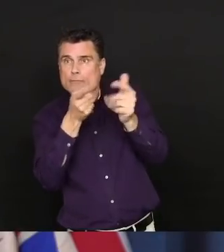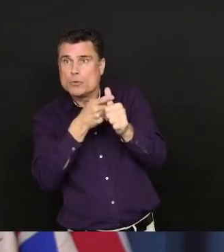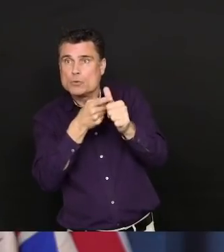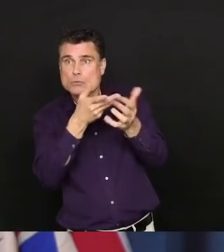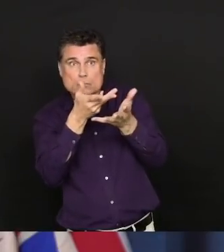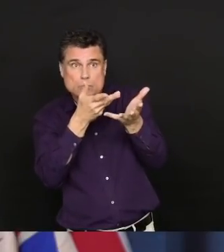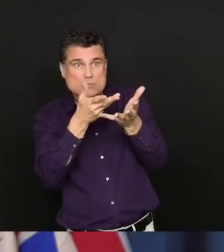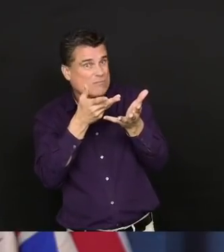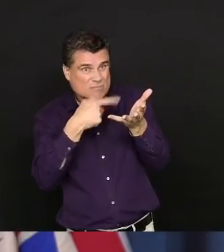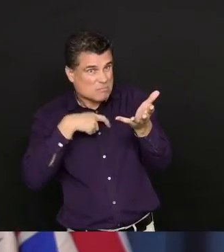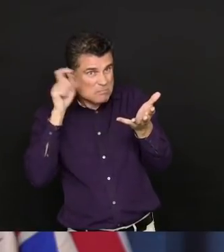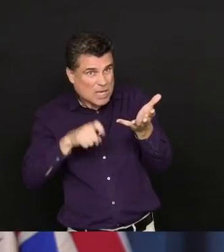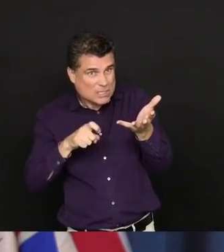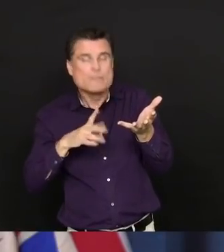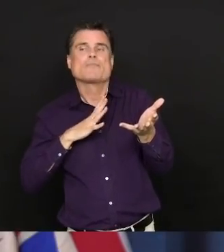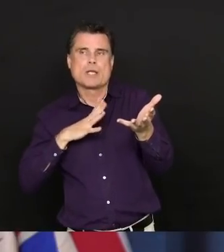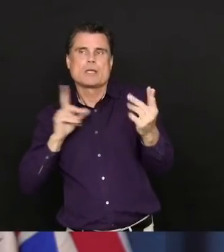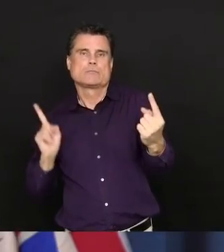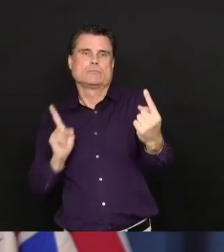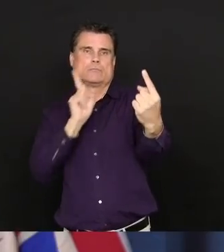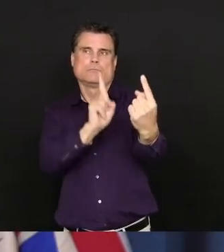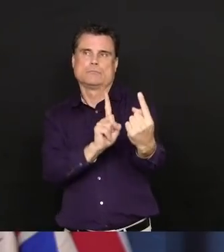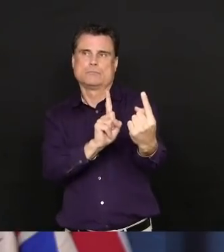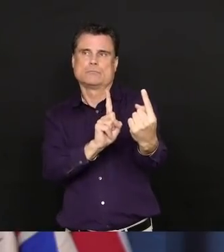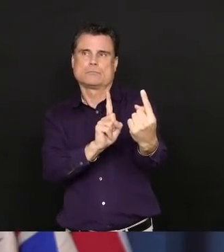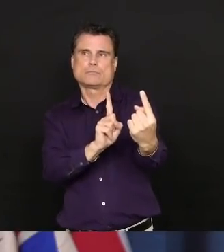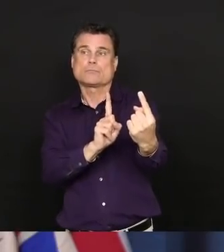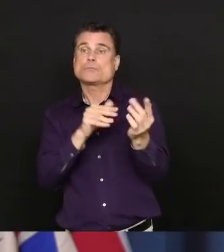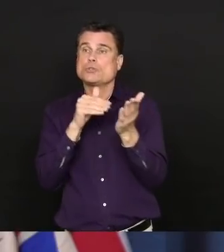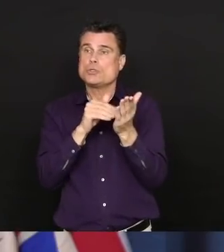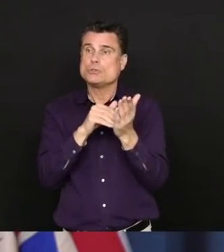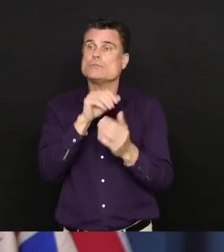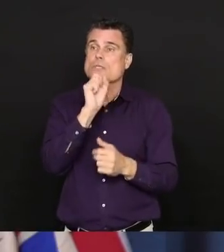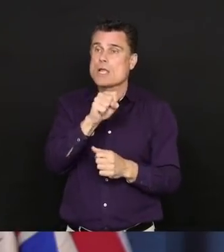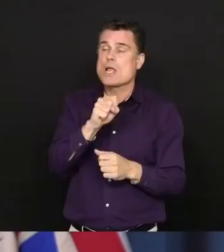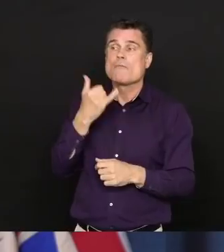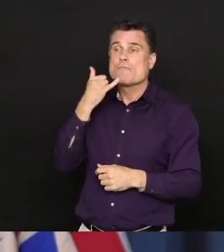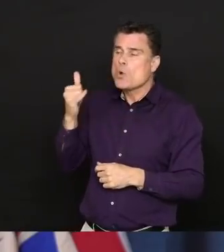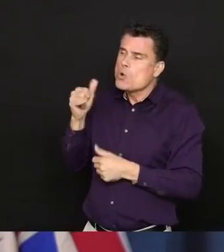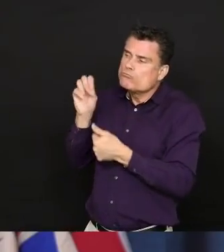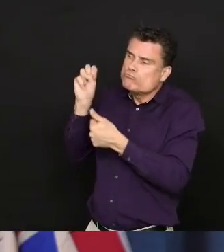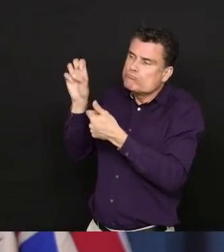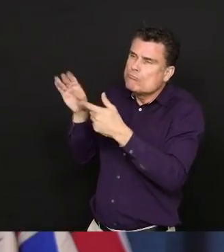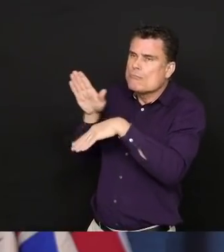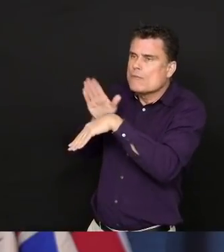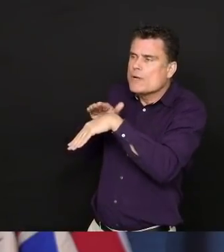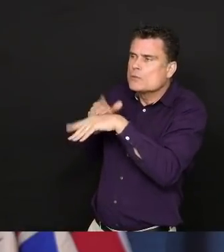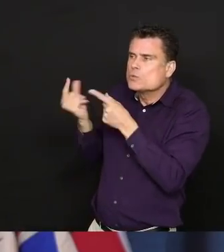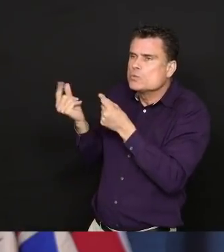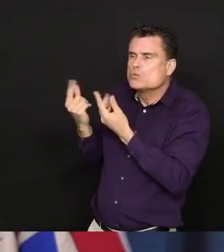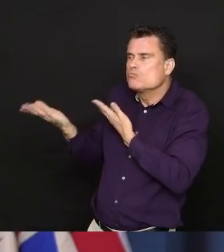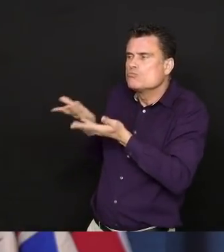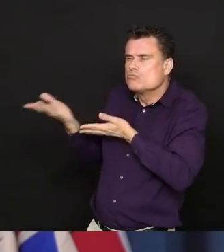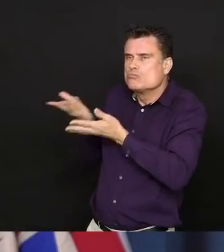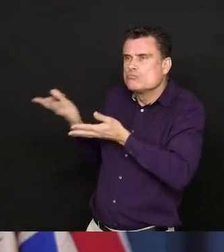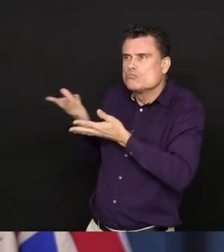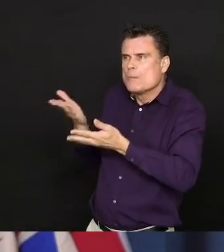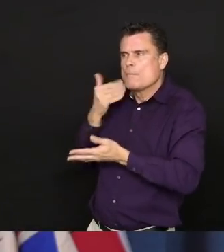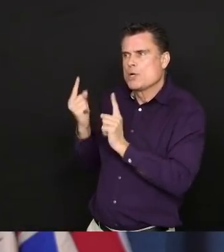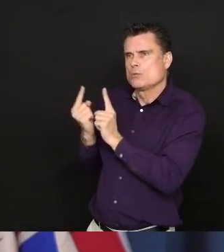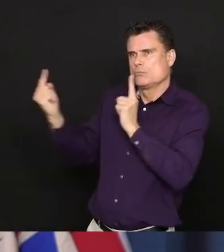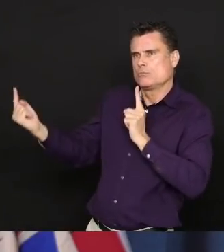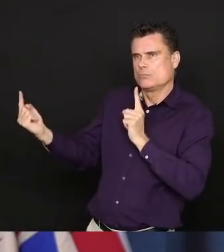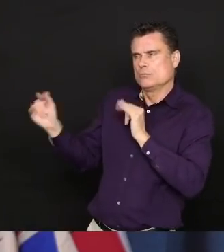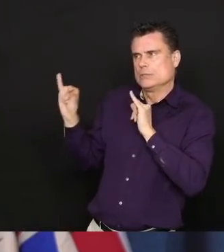virtually or by phone. So I would encourage people to contact their physician's office and make sure that you are getting the advice from